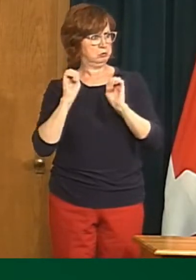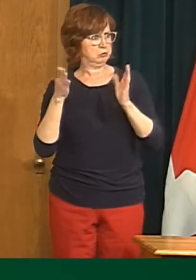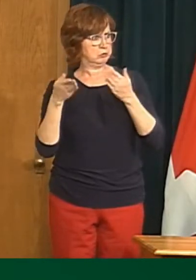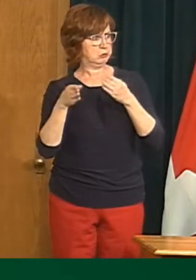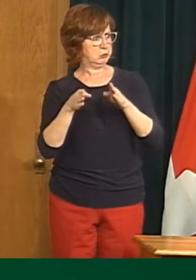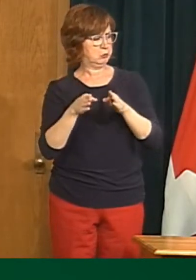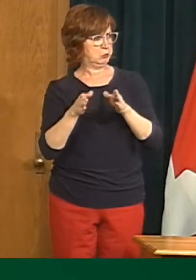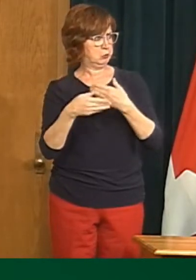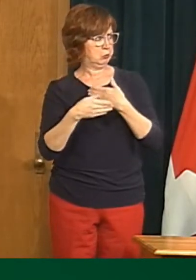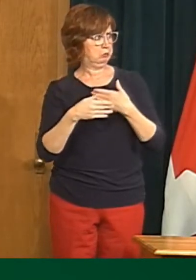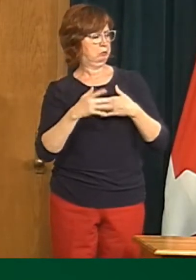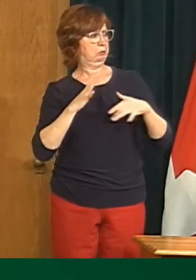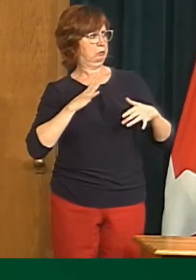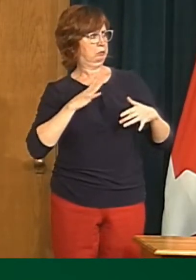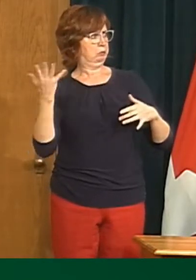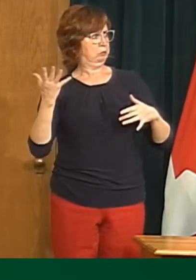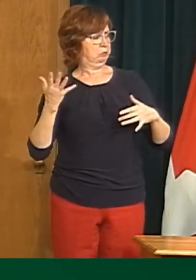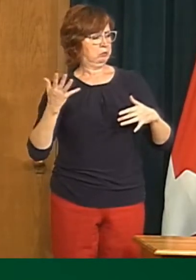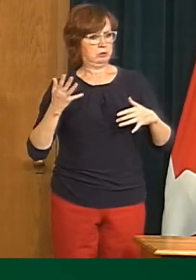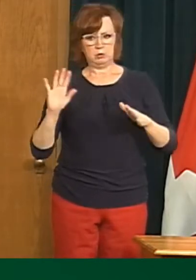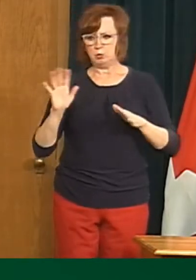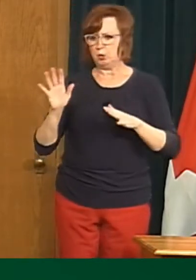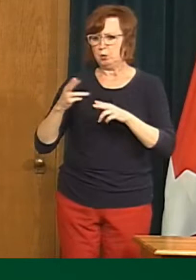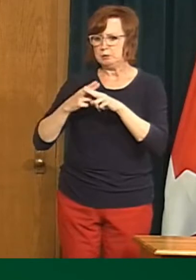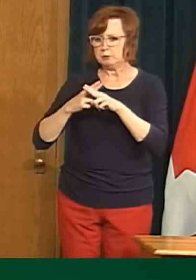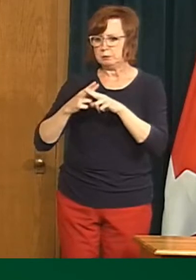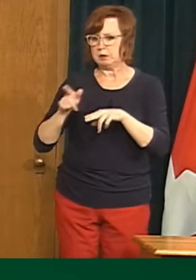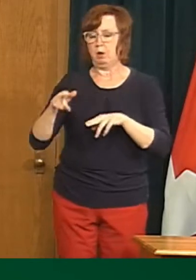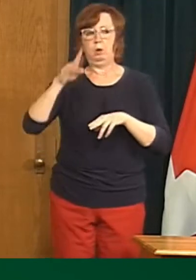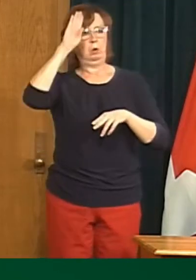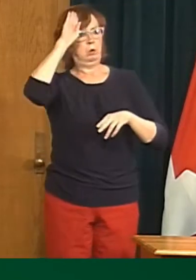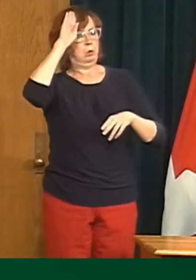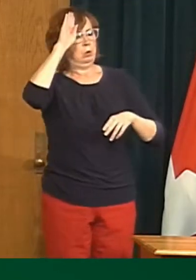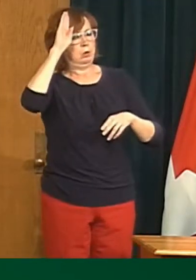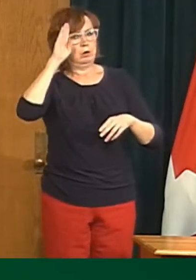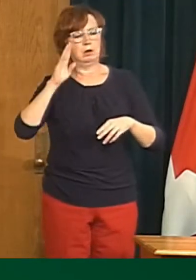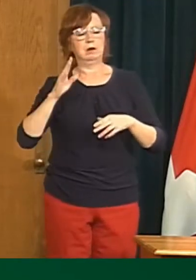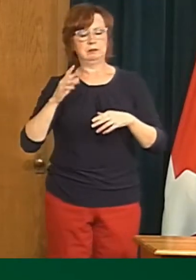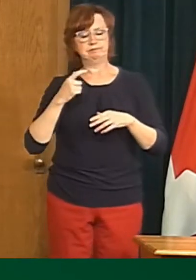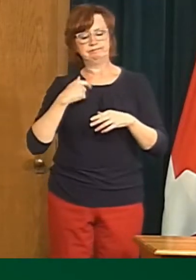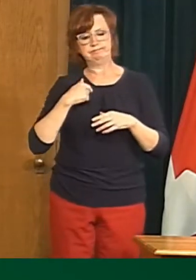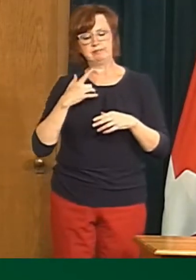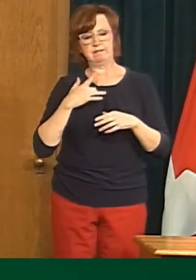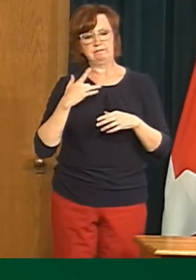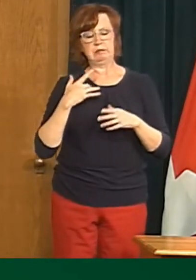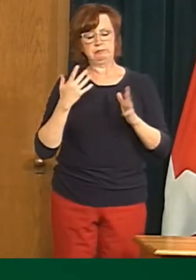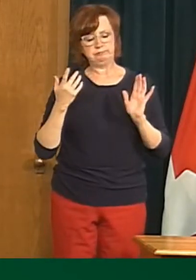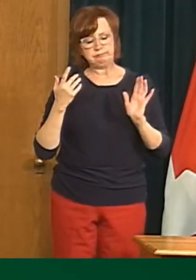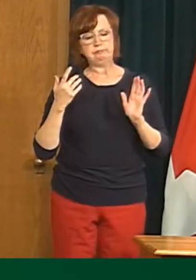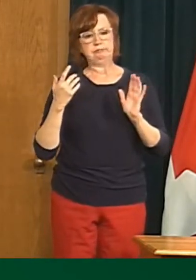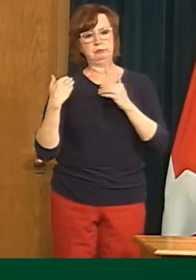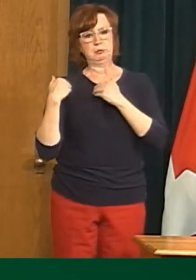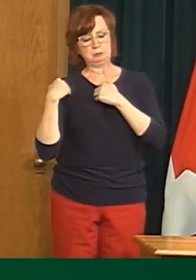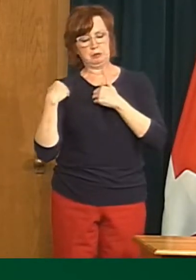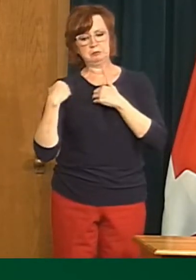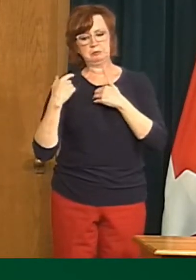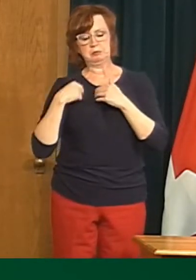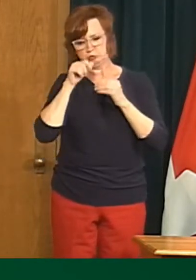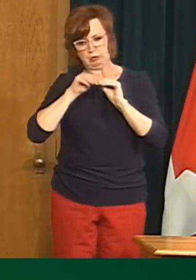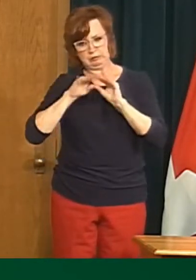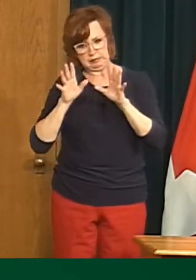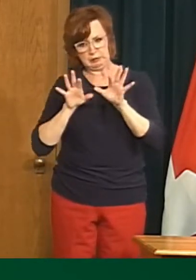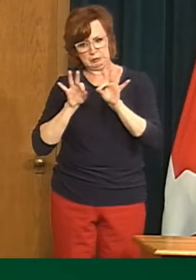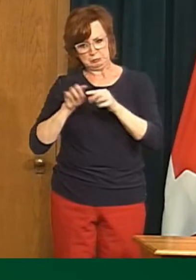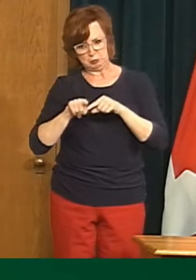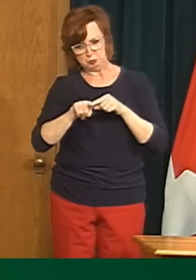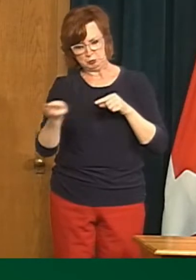absolutely clarified that today. There was concern, as the Premier said, I think with some people that the closure of the ER would become permanent. That's